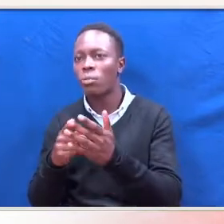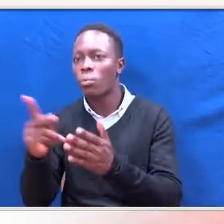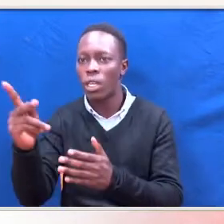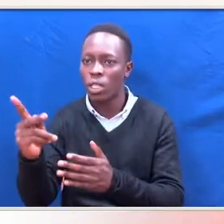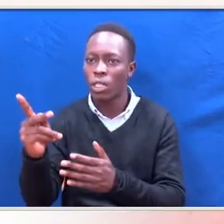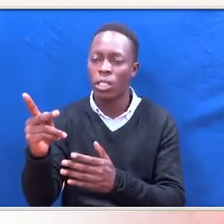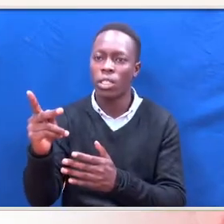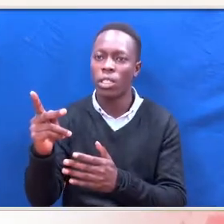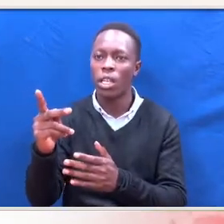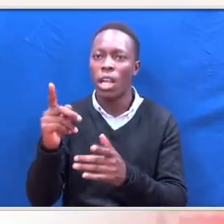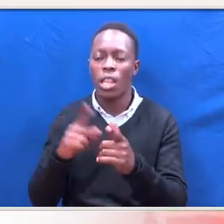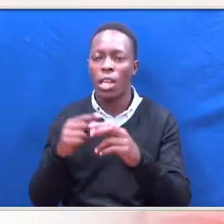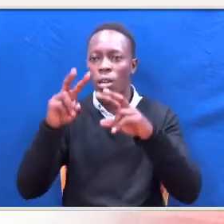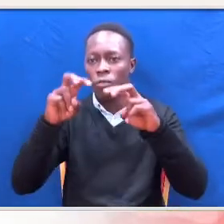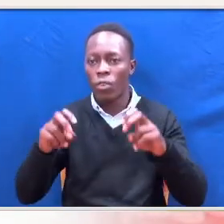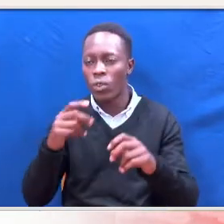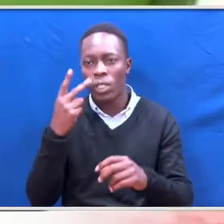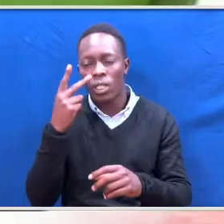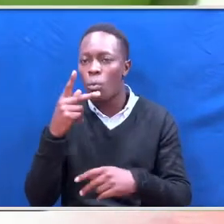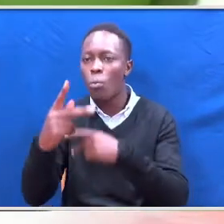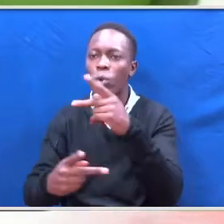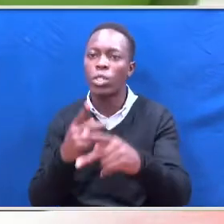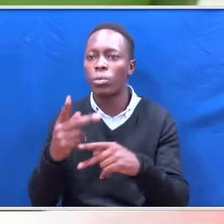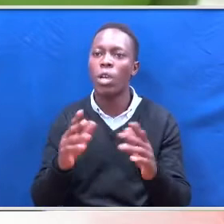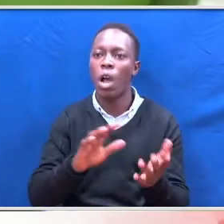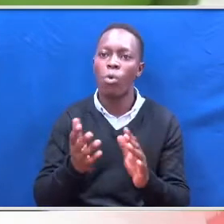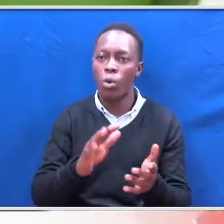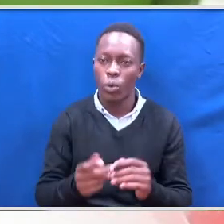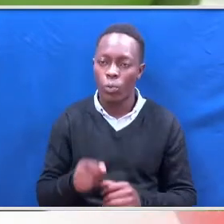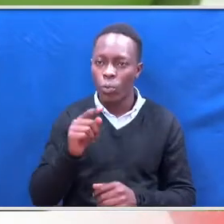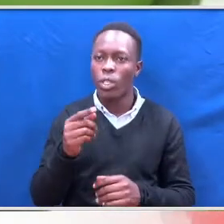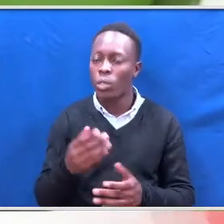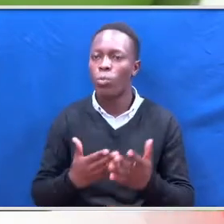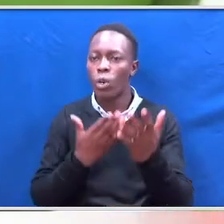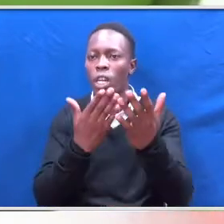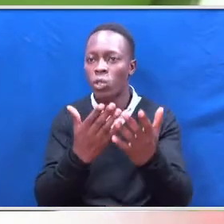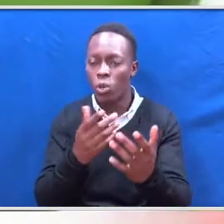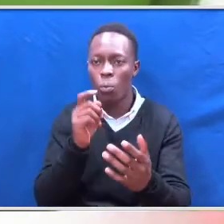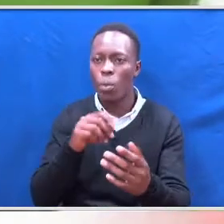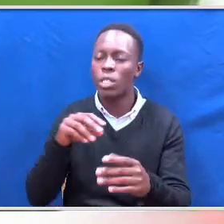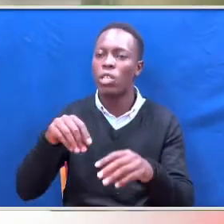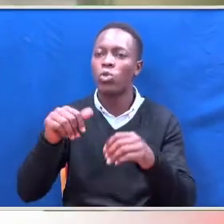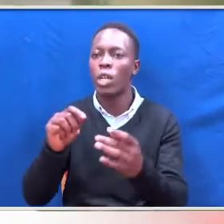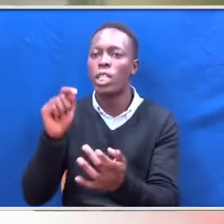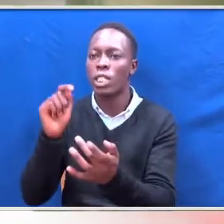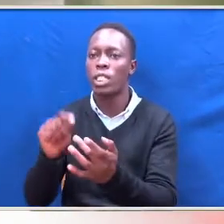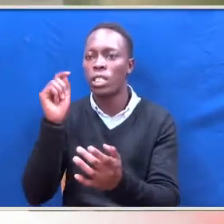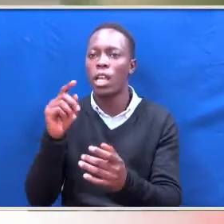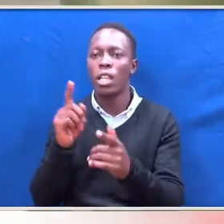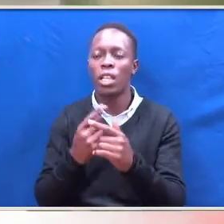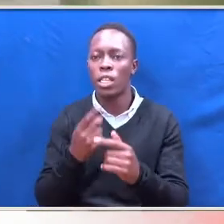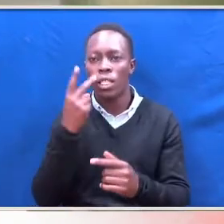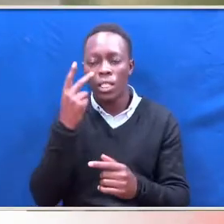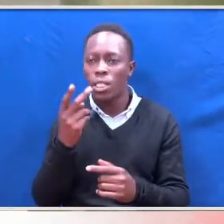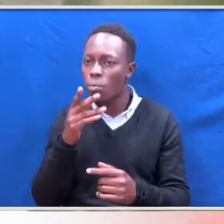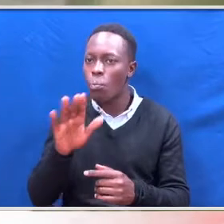your soils analyzed. Then you know that the formulation that you need. The production shall be greatly informed by soil testing results so as to address soil